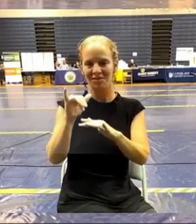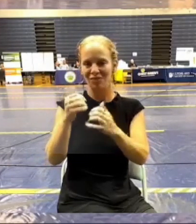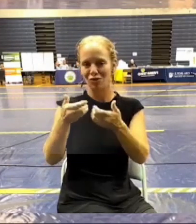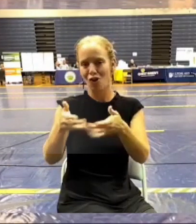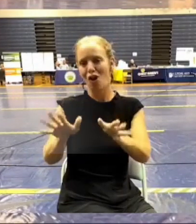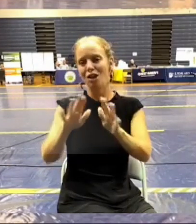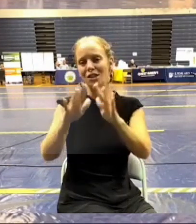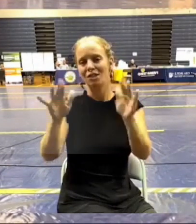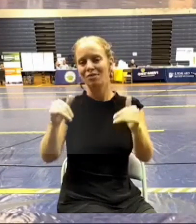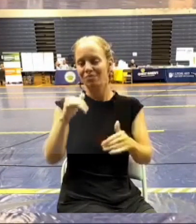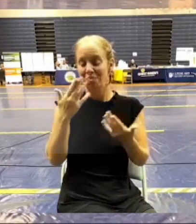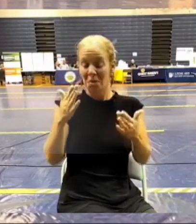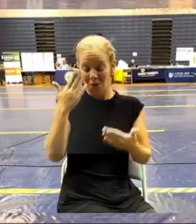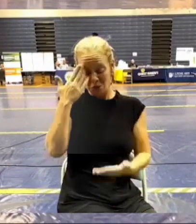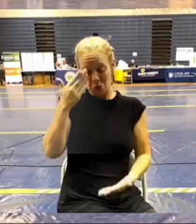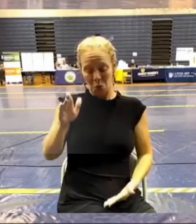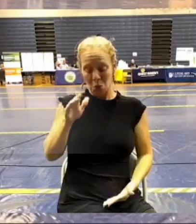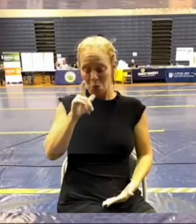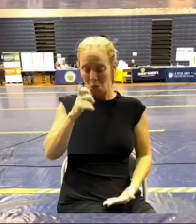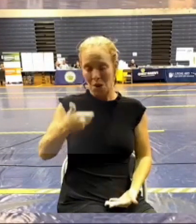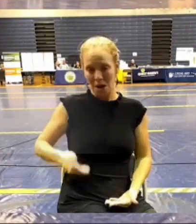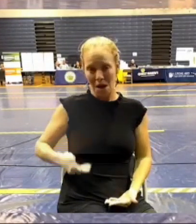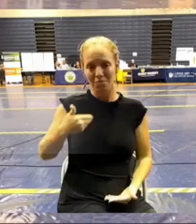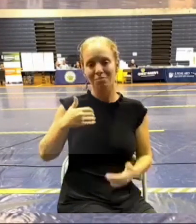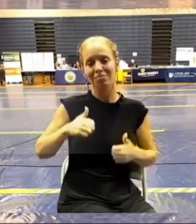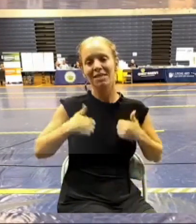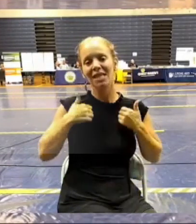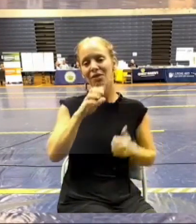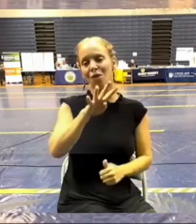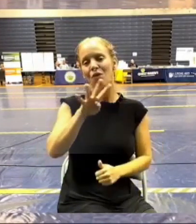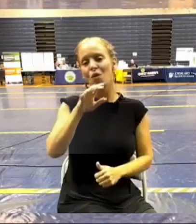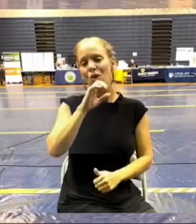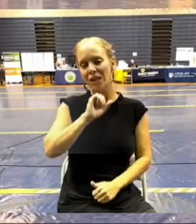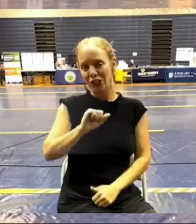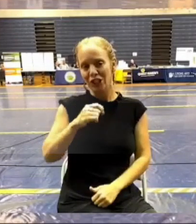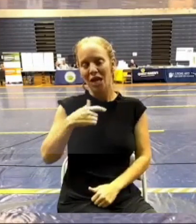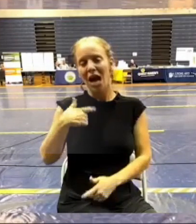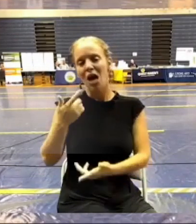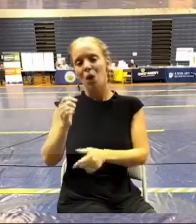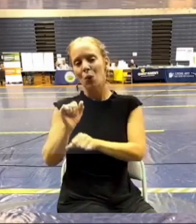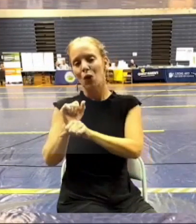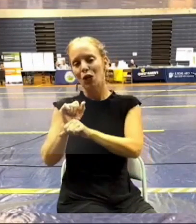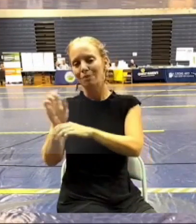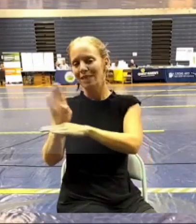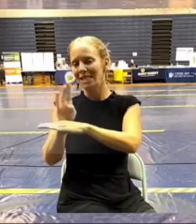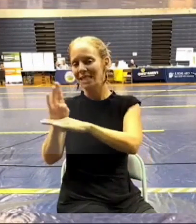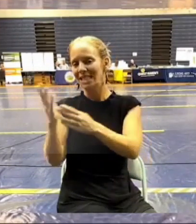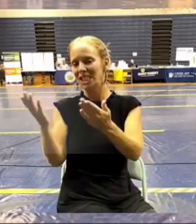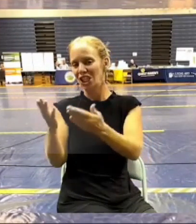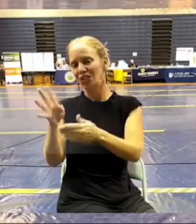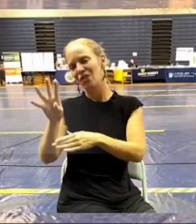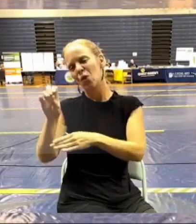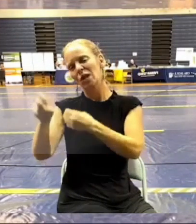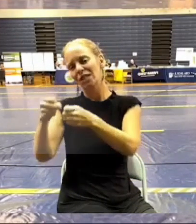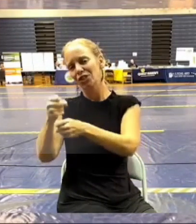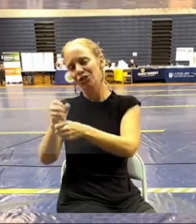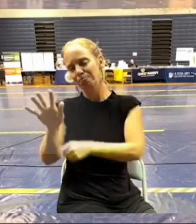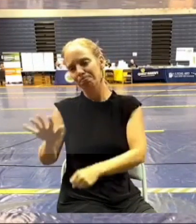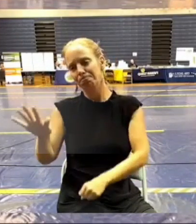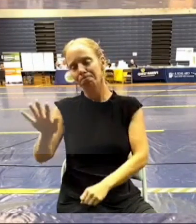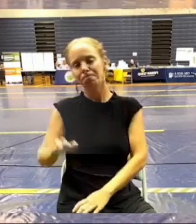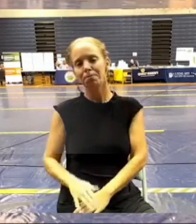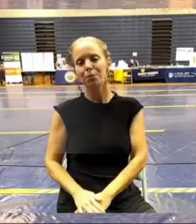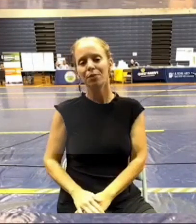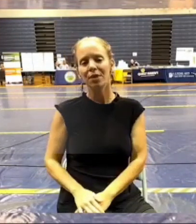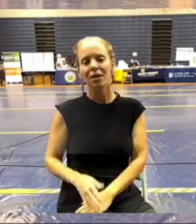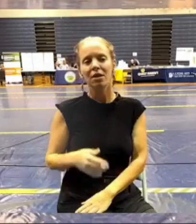lived in Lahaina for 44 years, and I've been in the retail surf business for about 40 years. I'm going to share with you what I